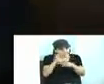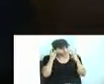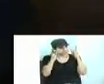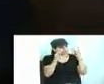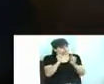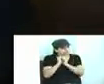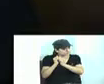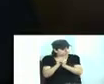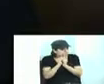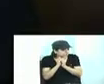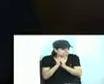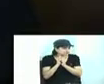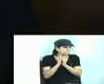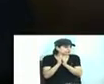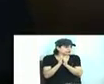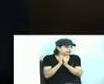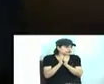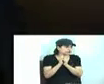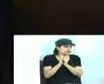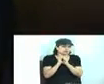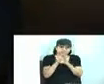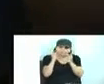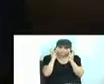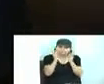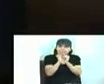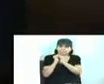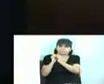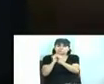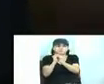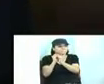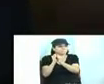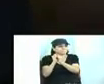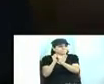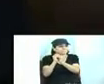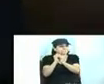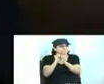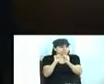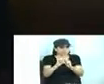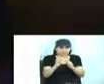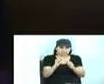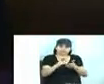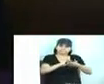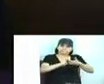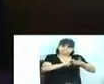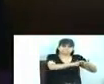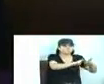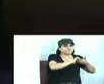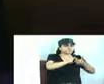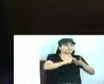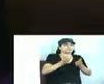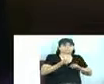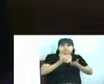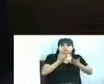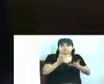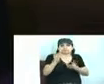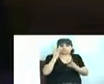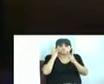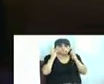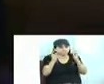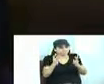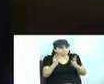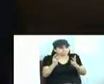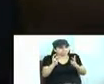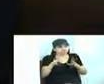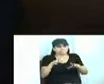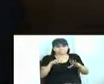may collectively see and express and embrace this vision in this future that God is inviting